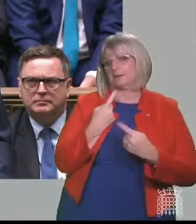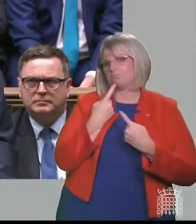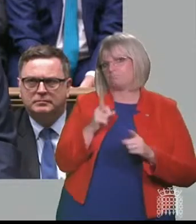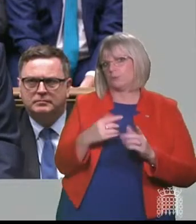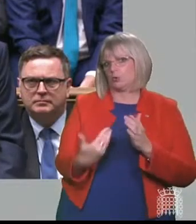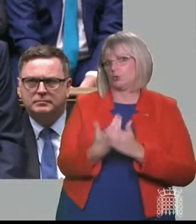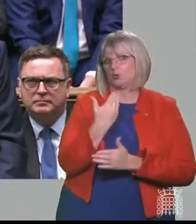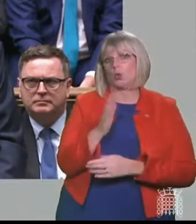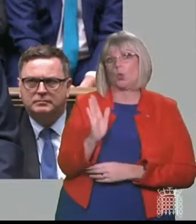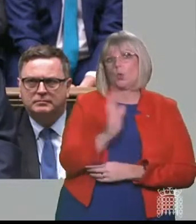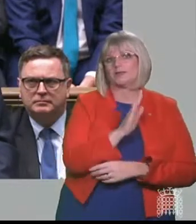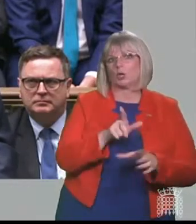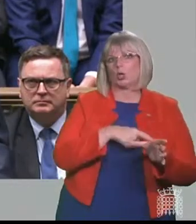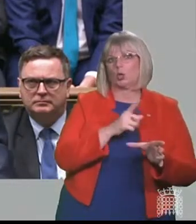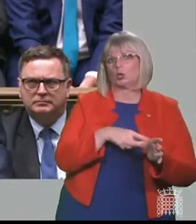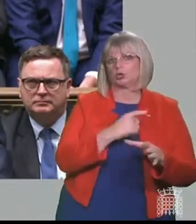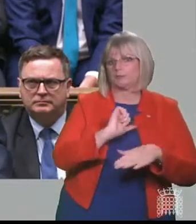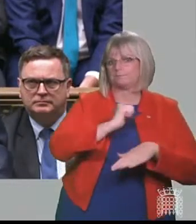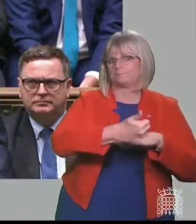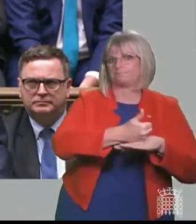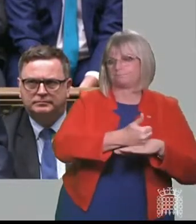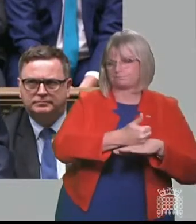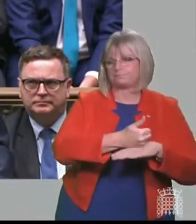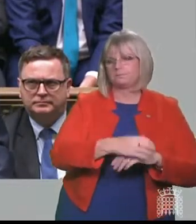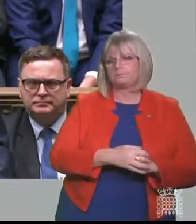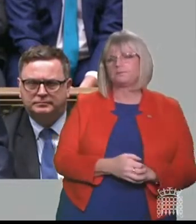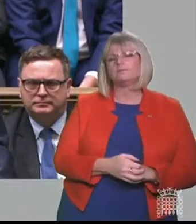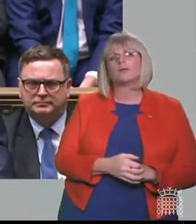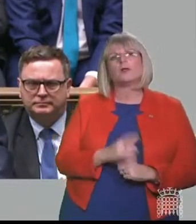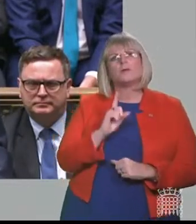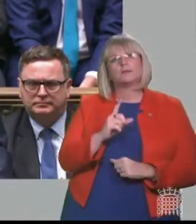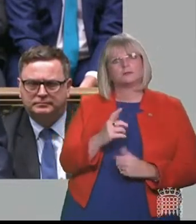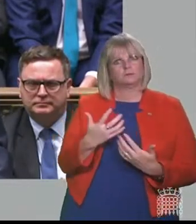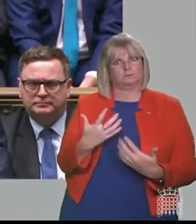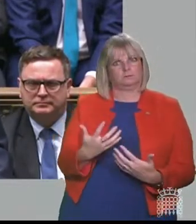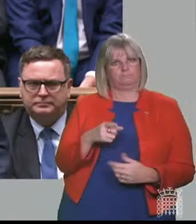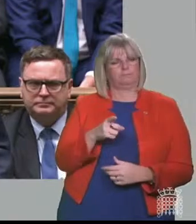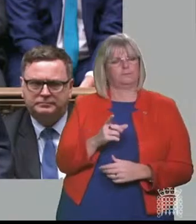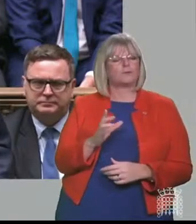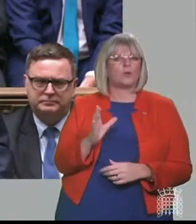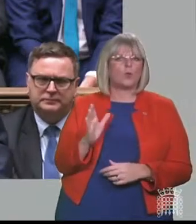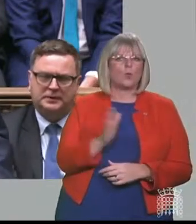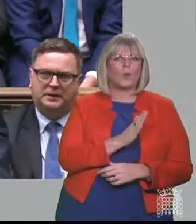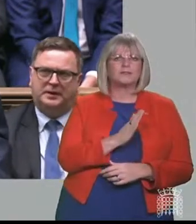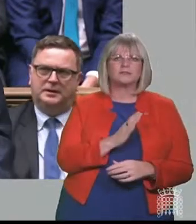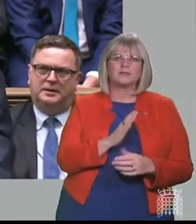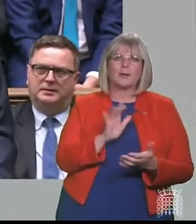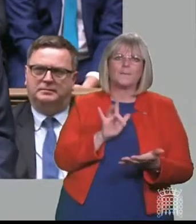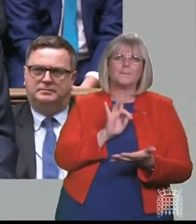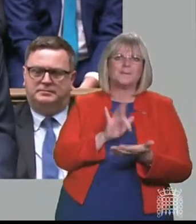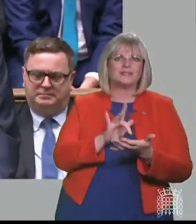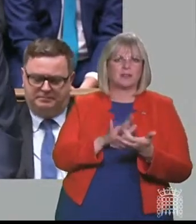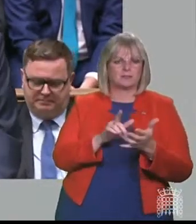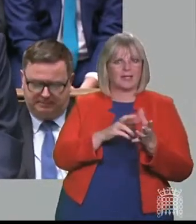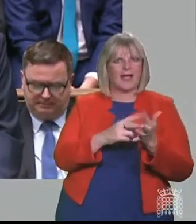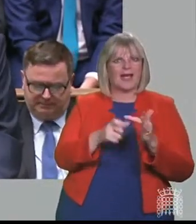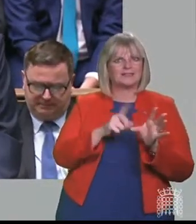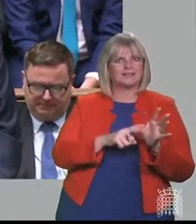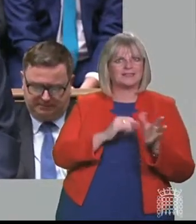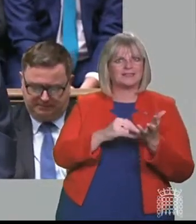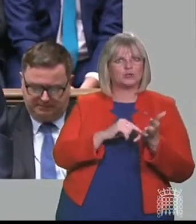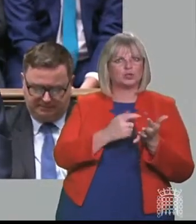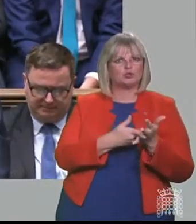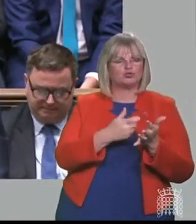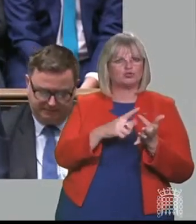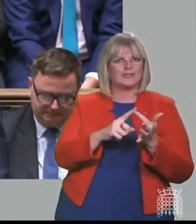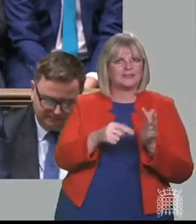having listened to representations from the West Midlands Salesman-in-Chief Andy Street, as well as the Honourable Member for